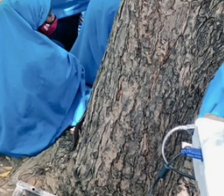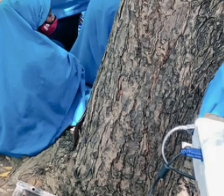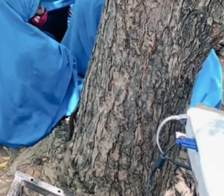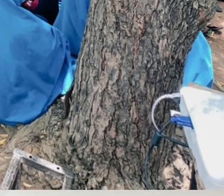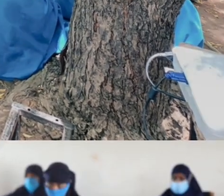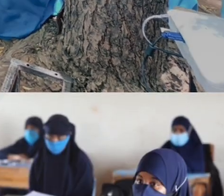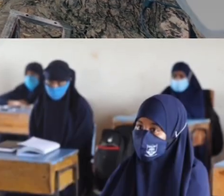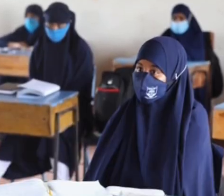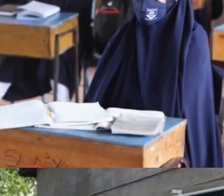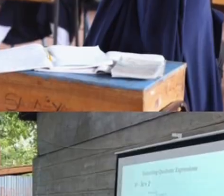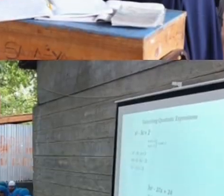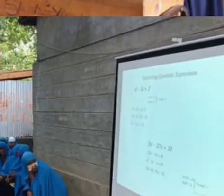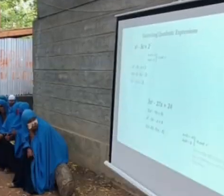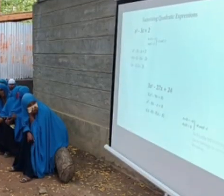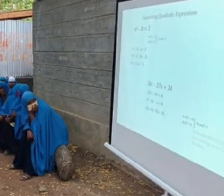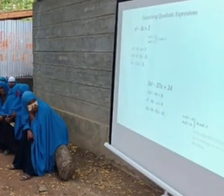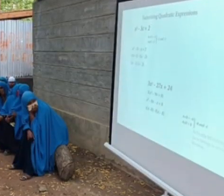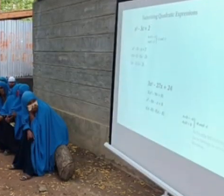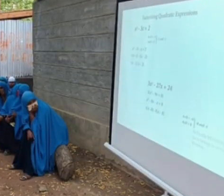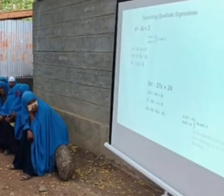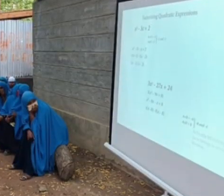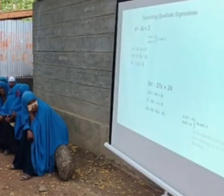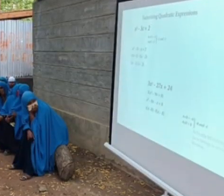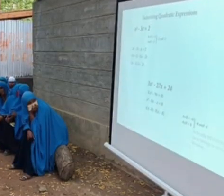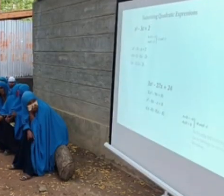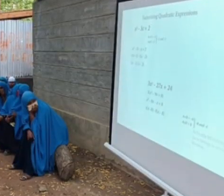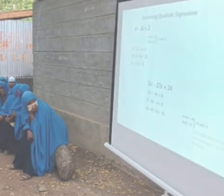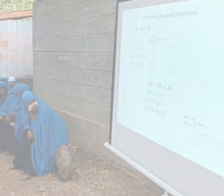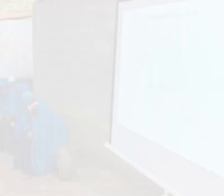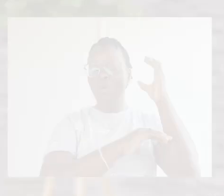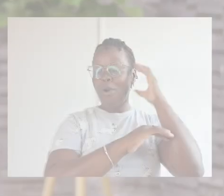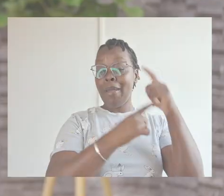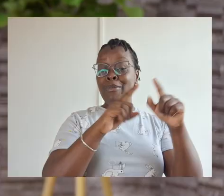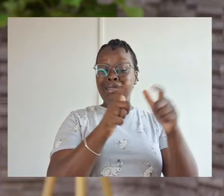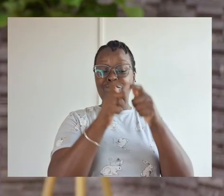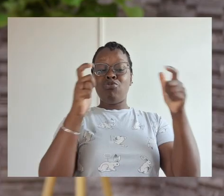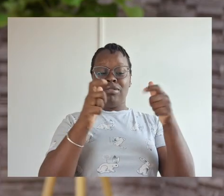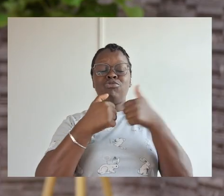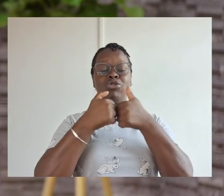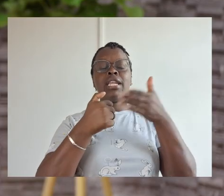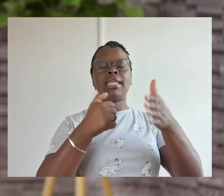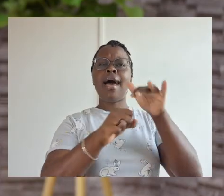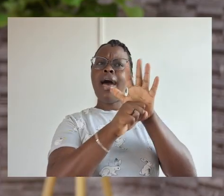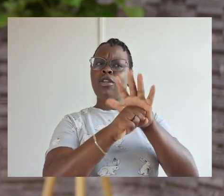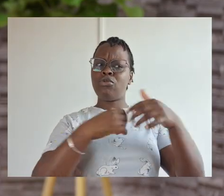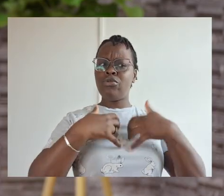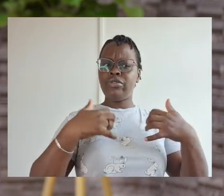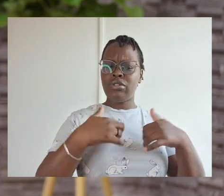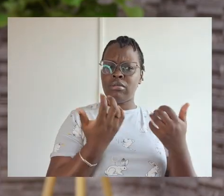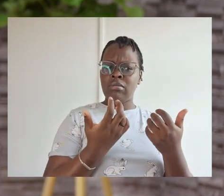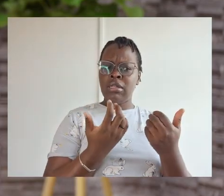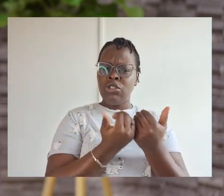right to complete the full education cycle from pre-primary to tertiary. But big challenges persist. Many